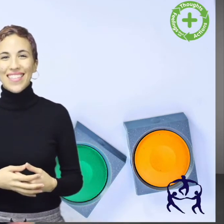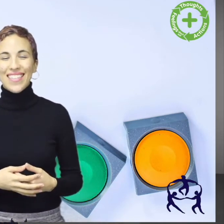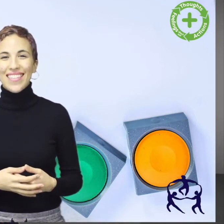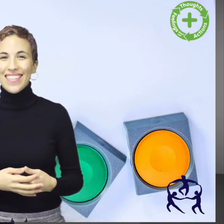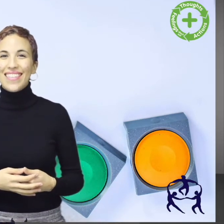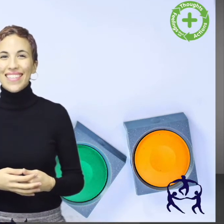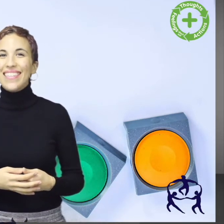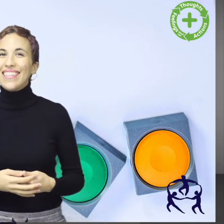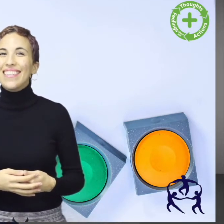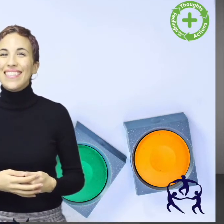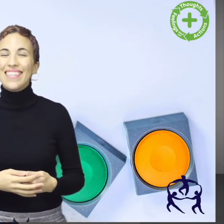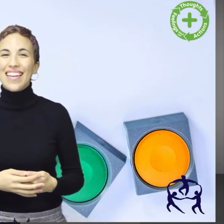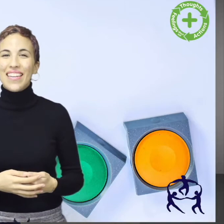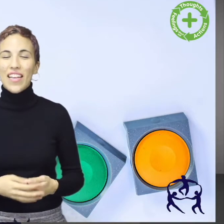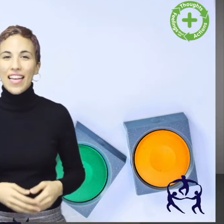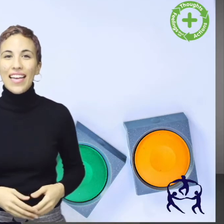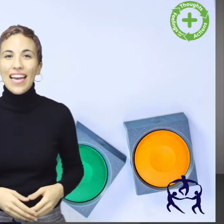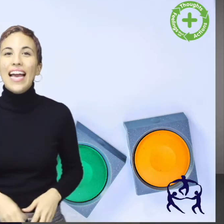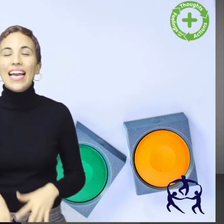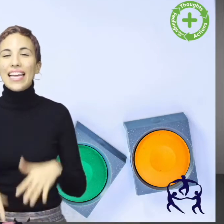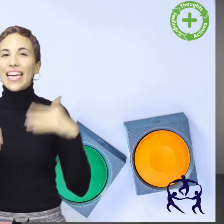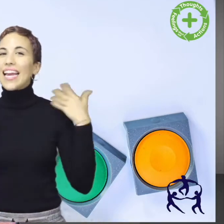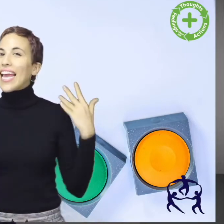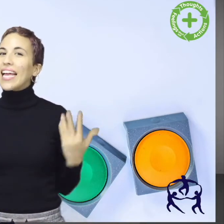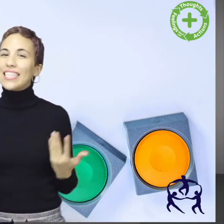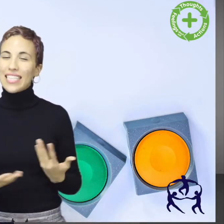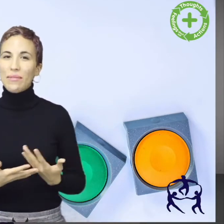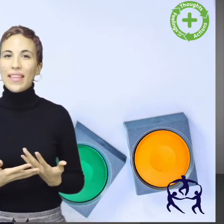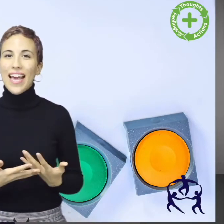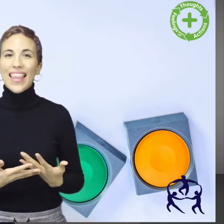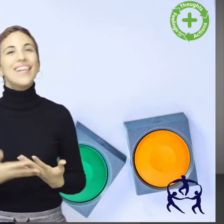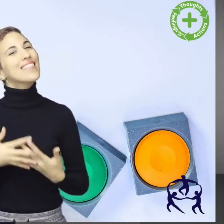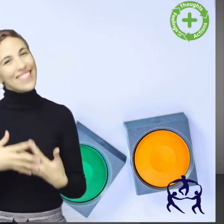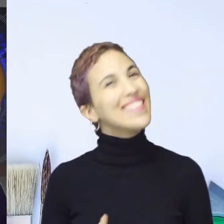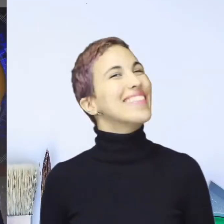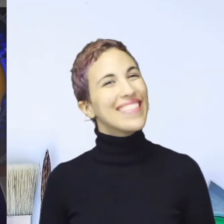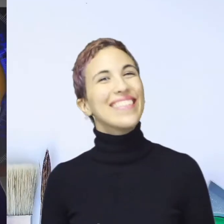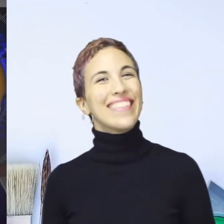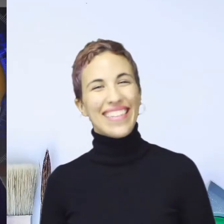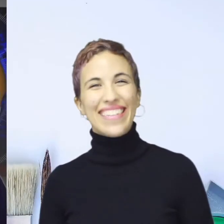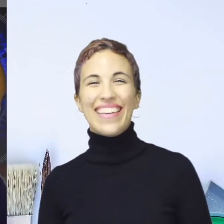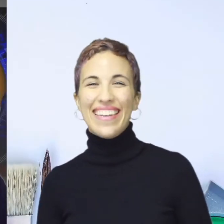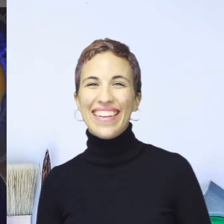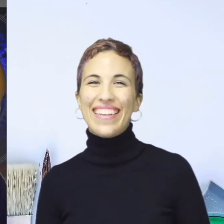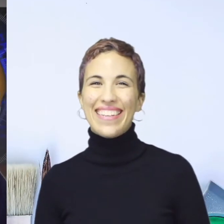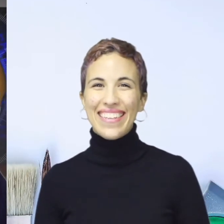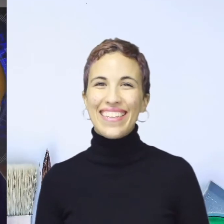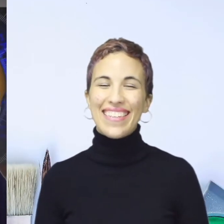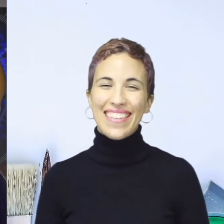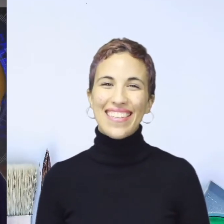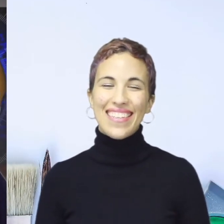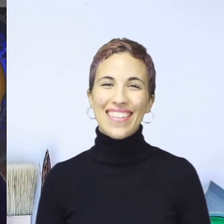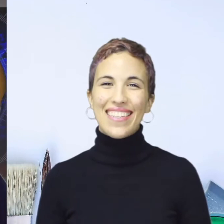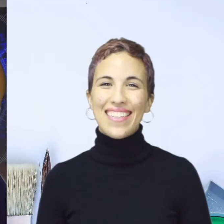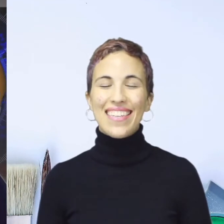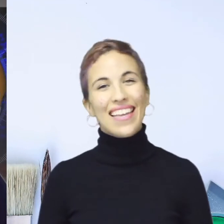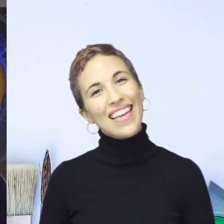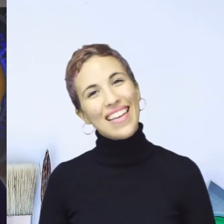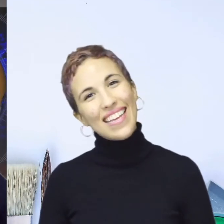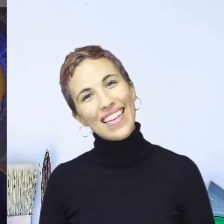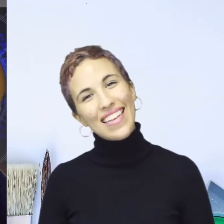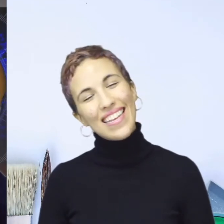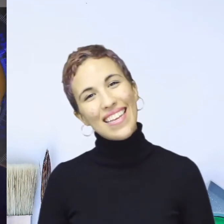Good job. One more time. Ready? Creatividad. Wow. Oh, you know what?